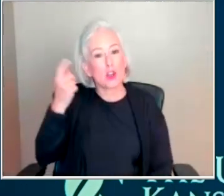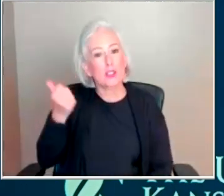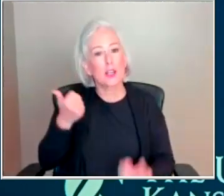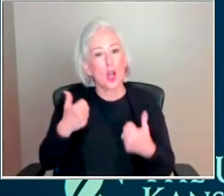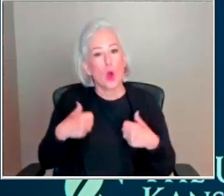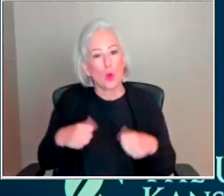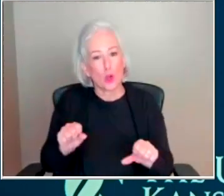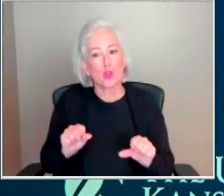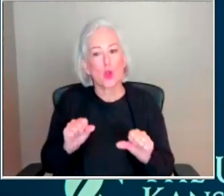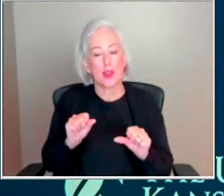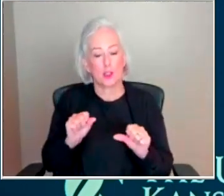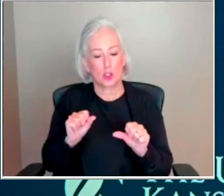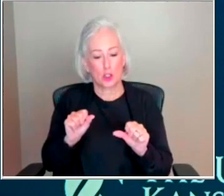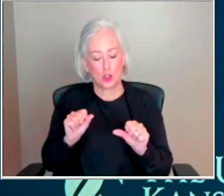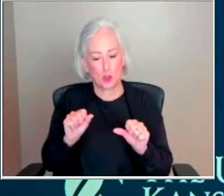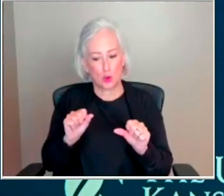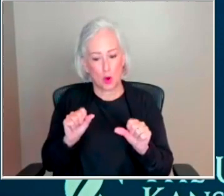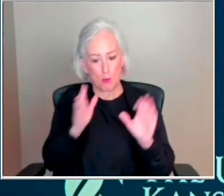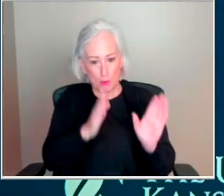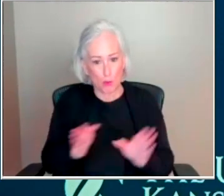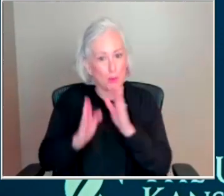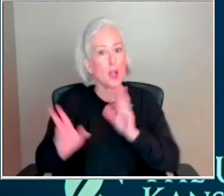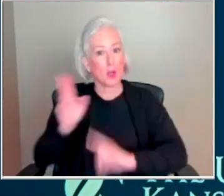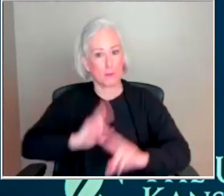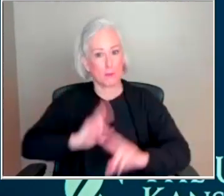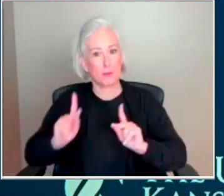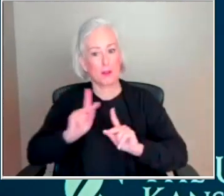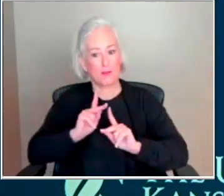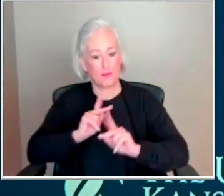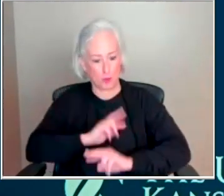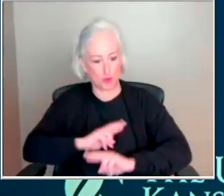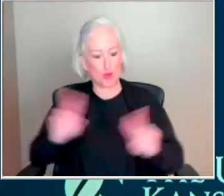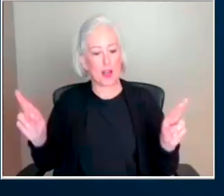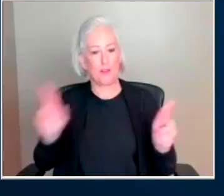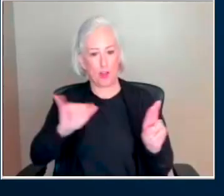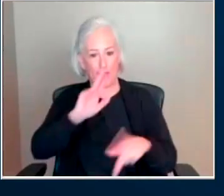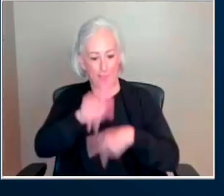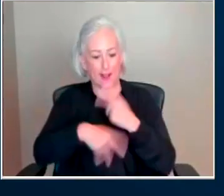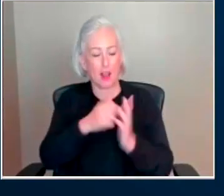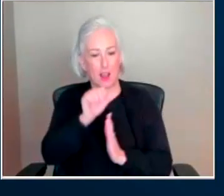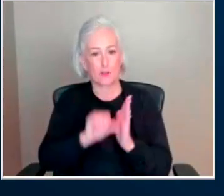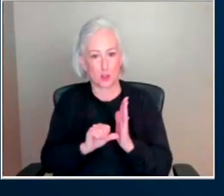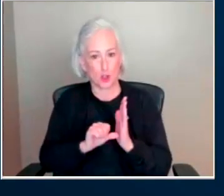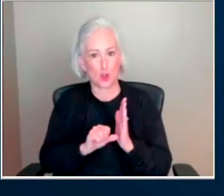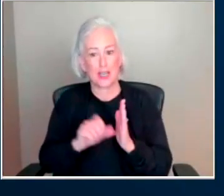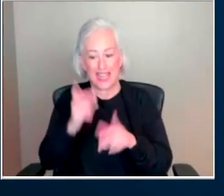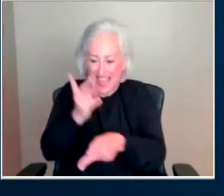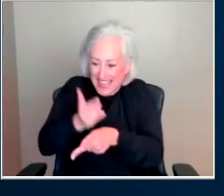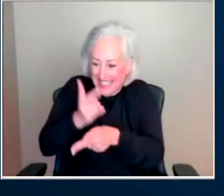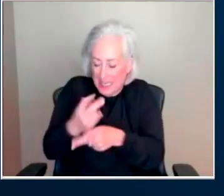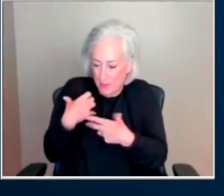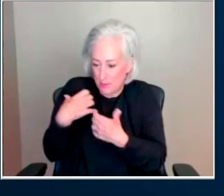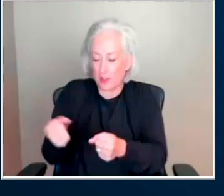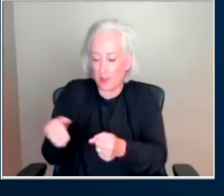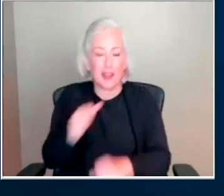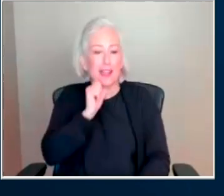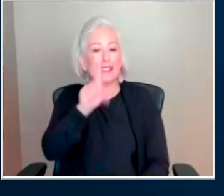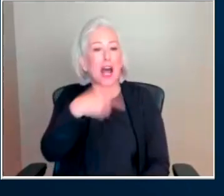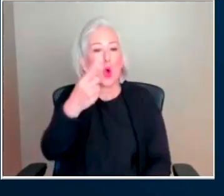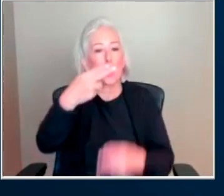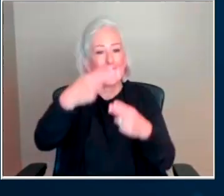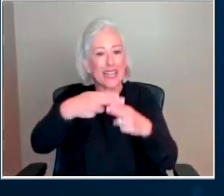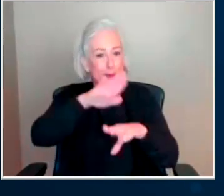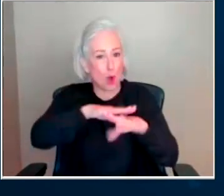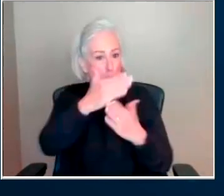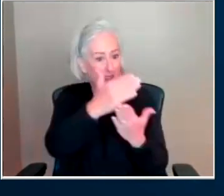people as ready for a big surgery as we can. Keep them healthy enough for that. Yeah, it's not a name on a list. It's a person and a patient